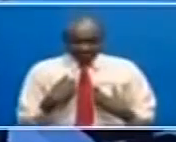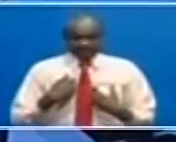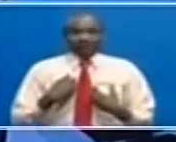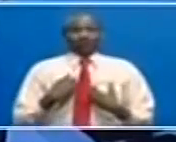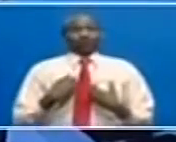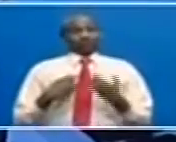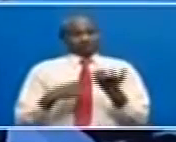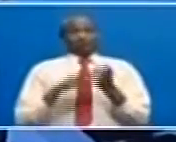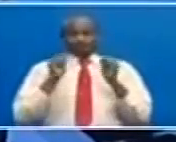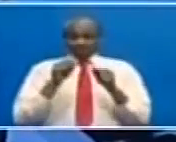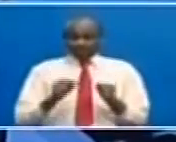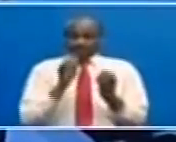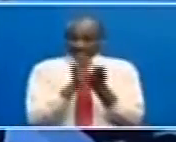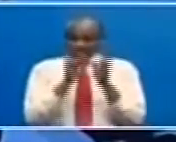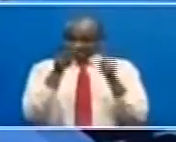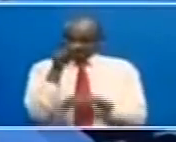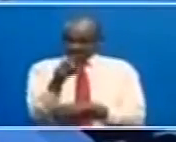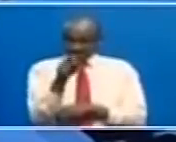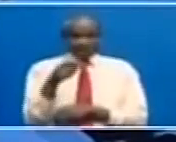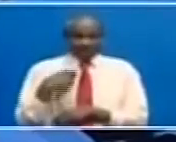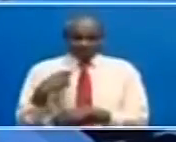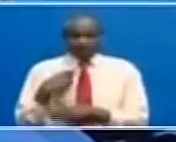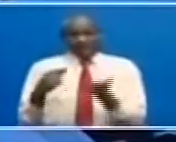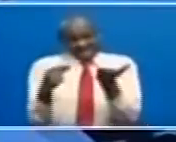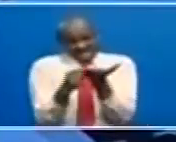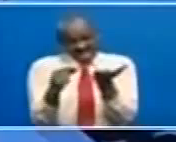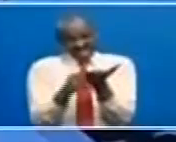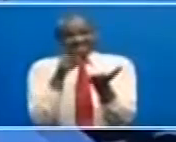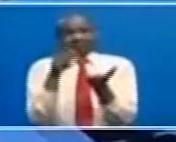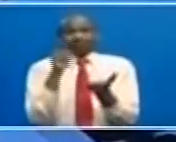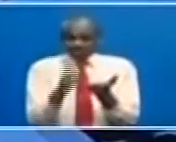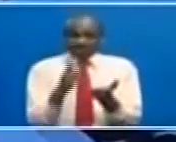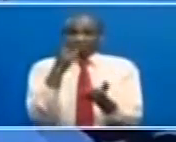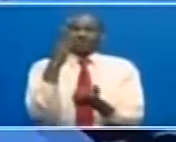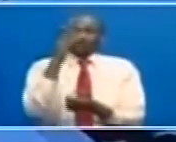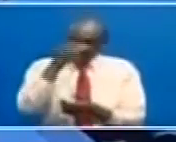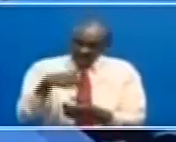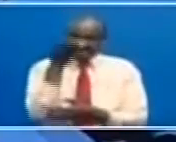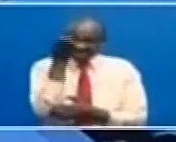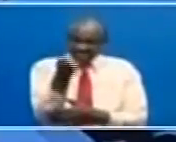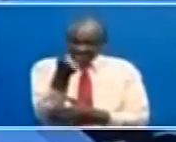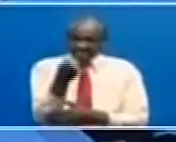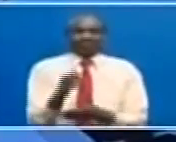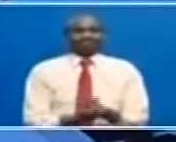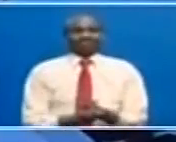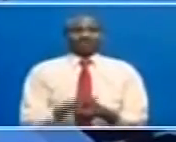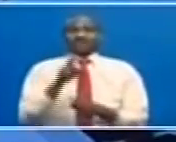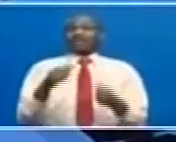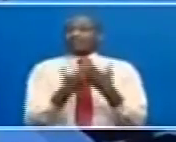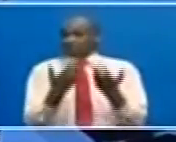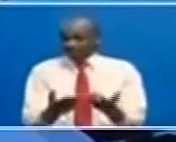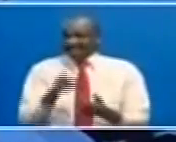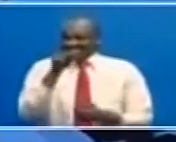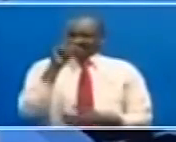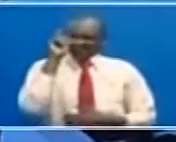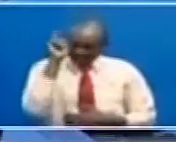facility that will enable the bank issue high-security chip cards to its customers within 24 hours of application. This makes National Bank one of